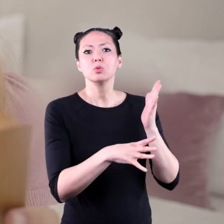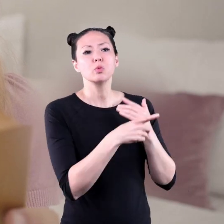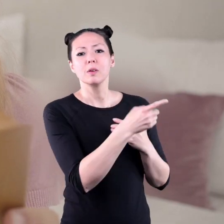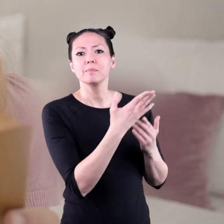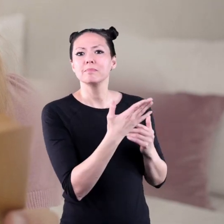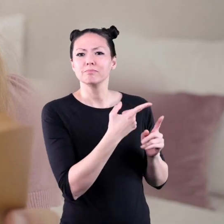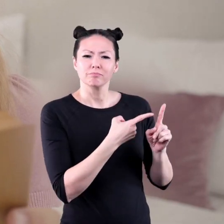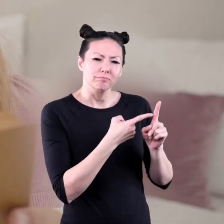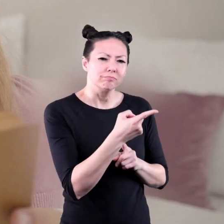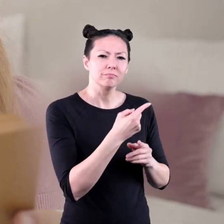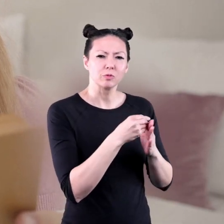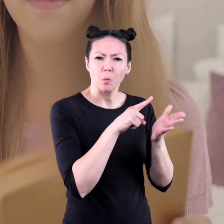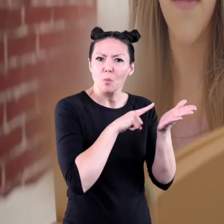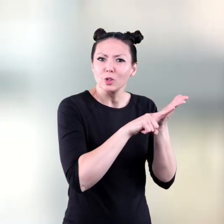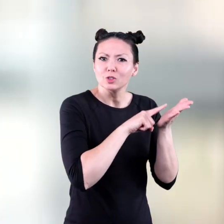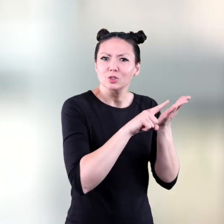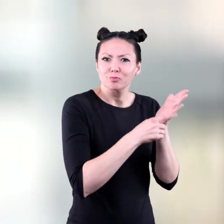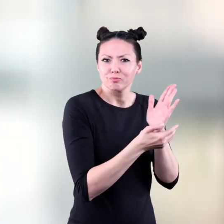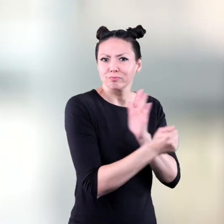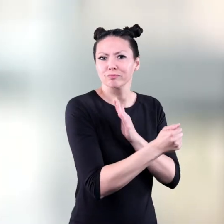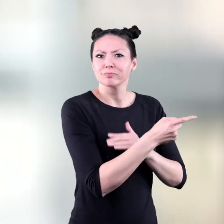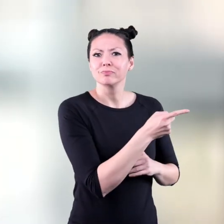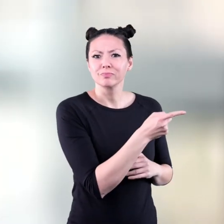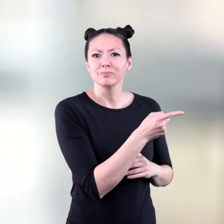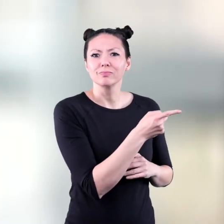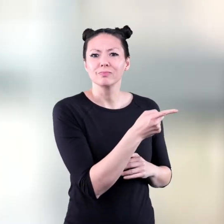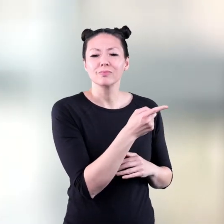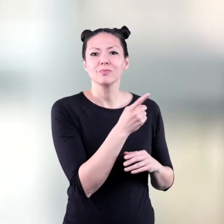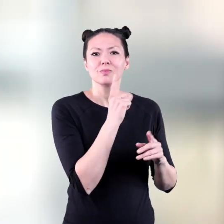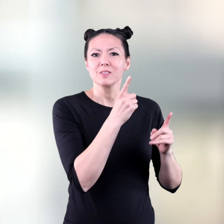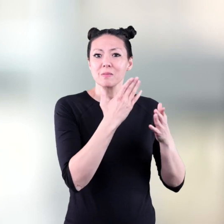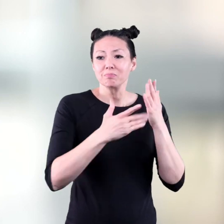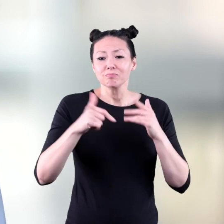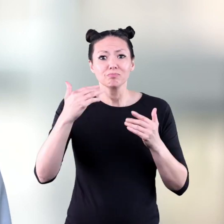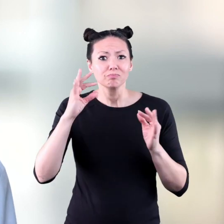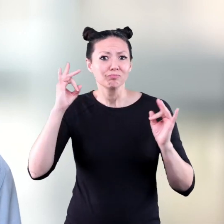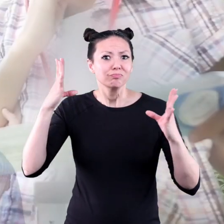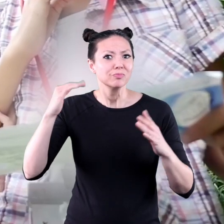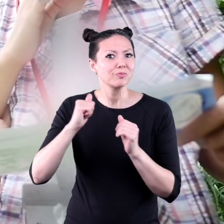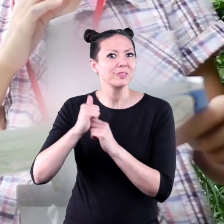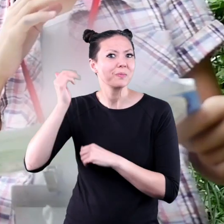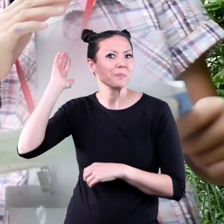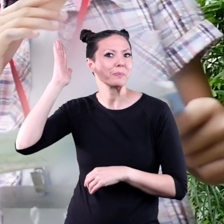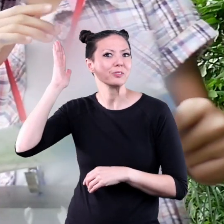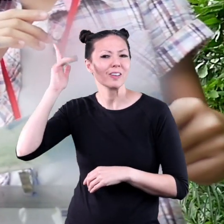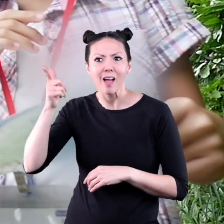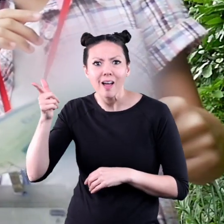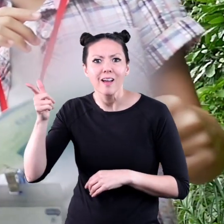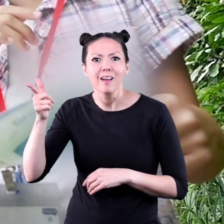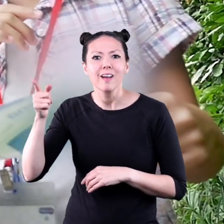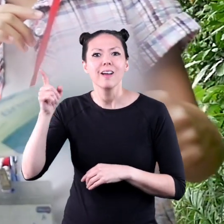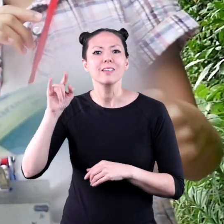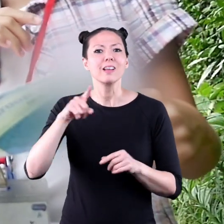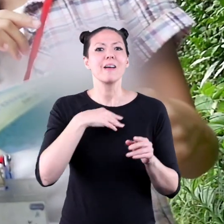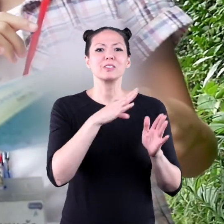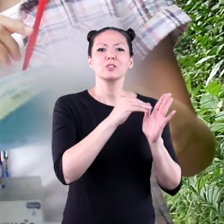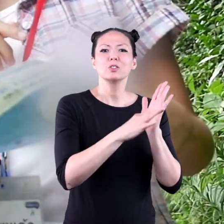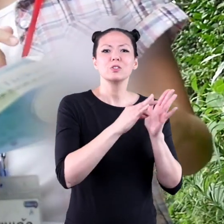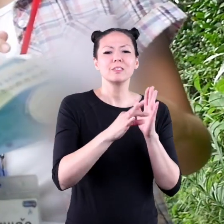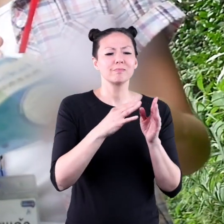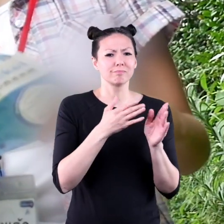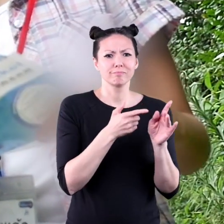be good at research, while another is great at public speaking. Each of these students have different talents